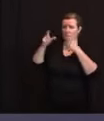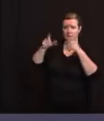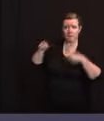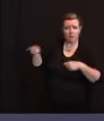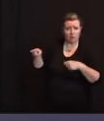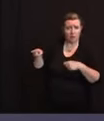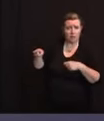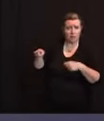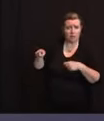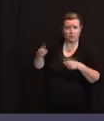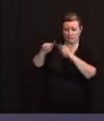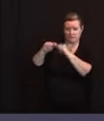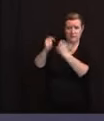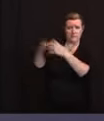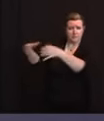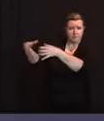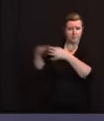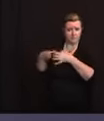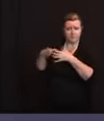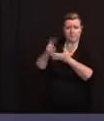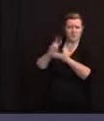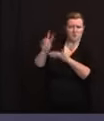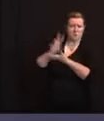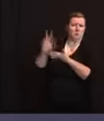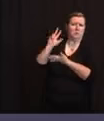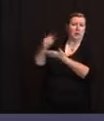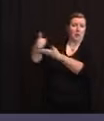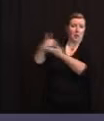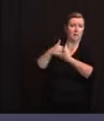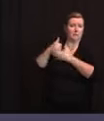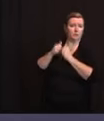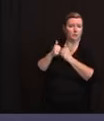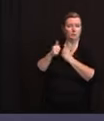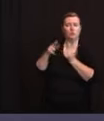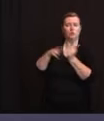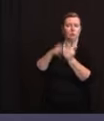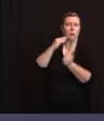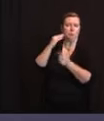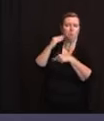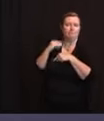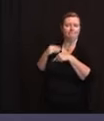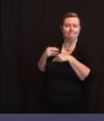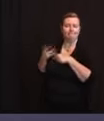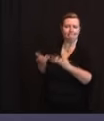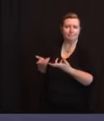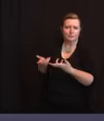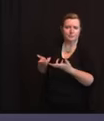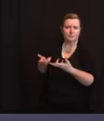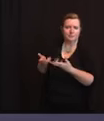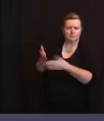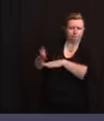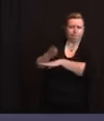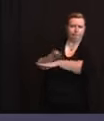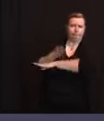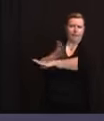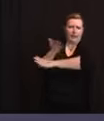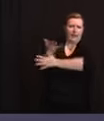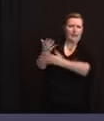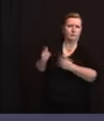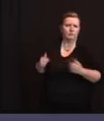to come in and not only help plus up our LTC efforts, but also explicitly, without